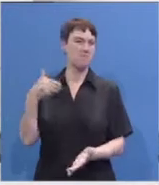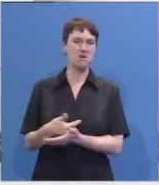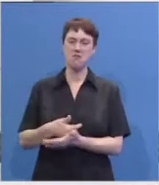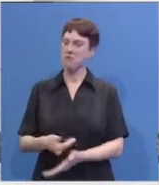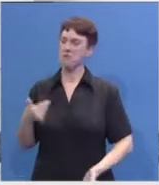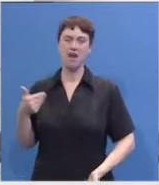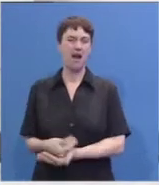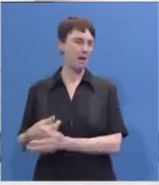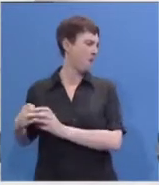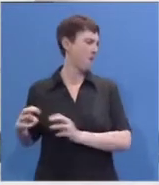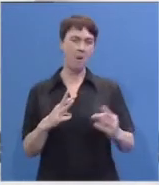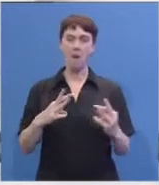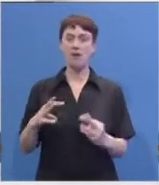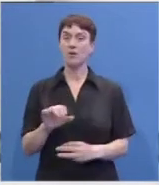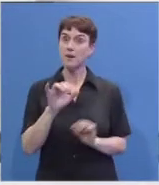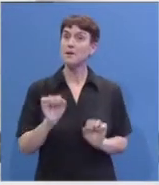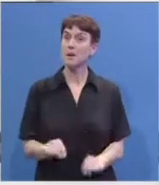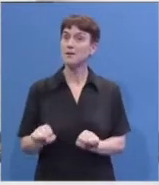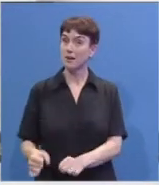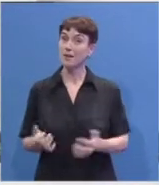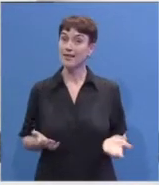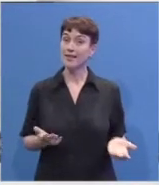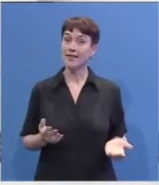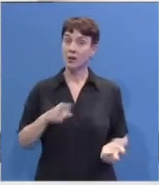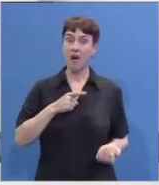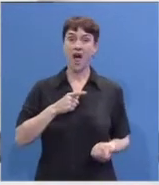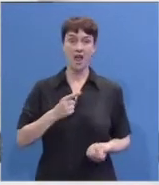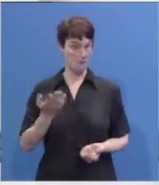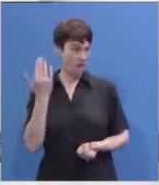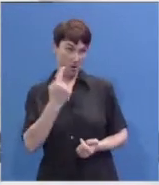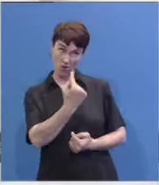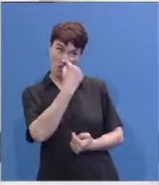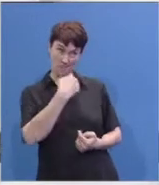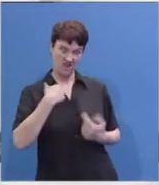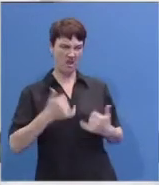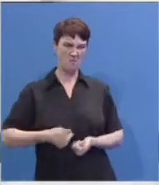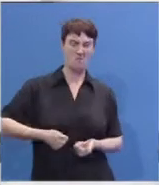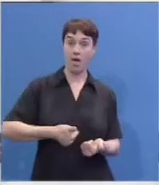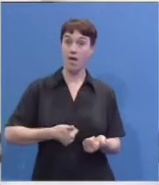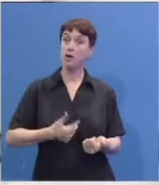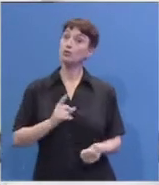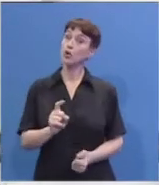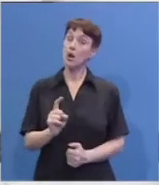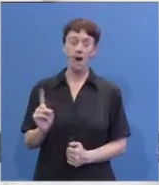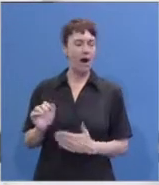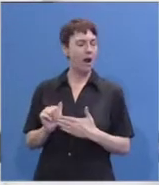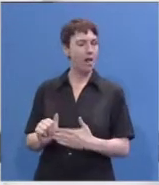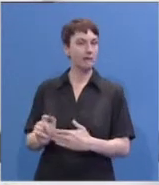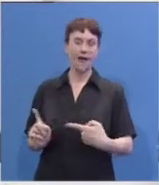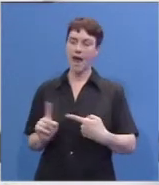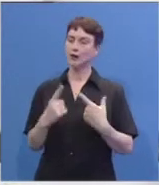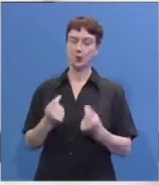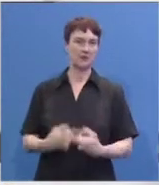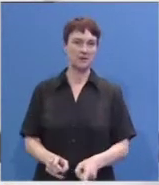bloodshed, let us go on the path of reclaiming what was wrongly done to us. But I think that was the mark of a great leader. We know his mother